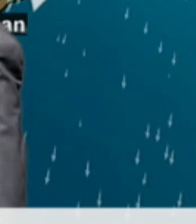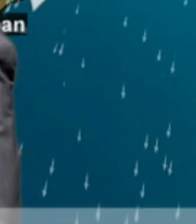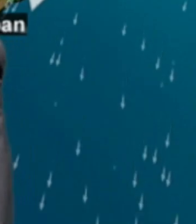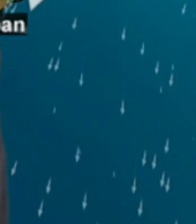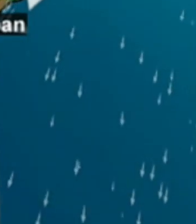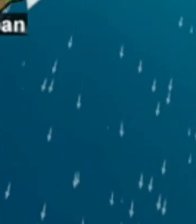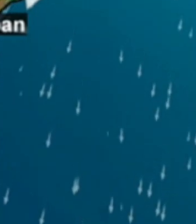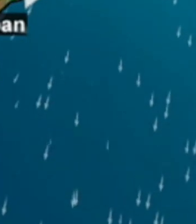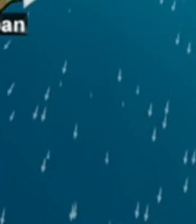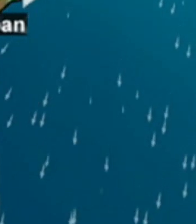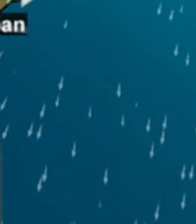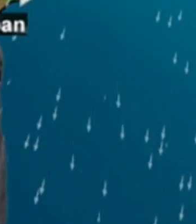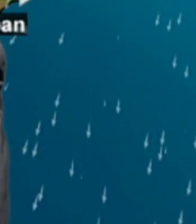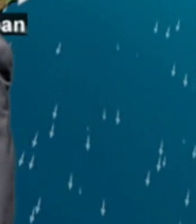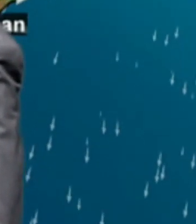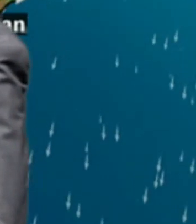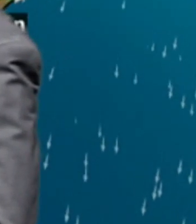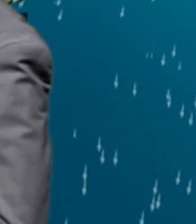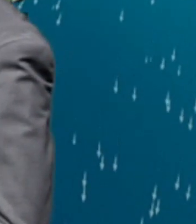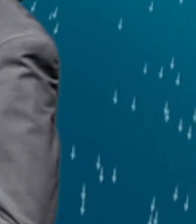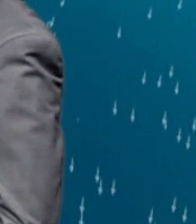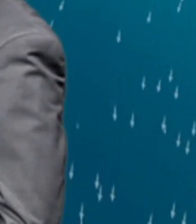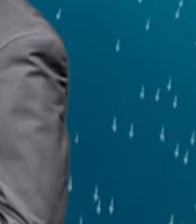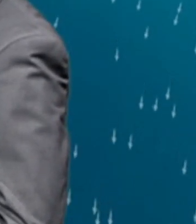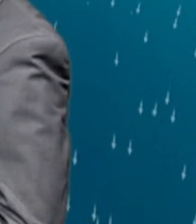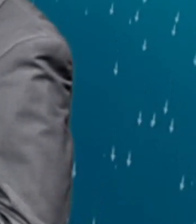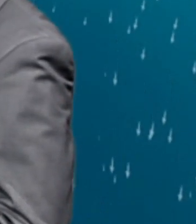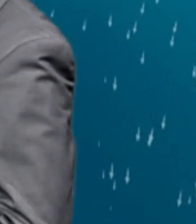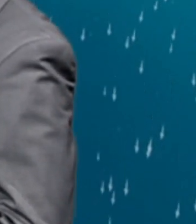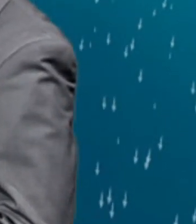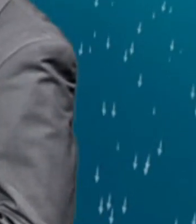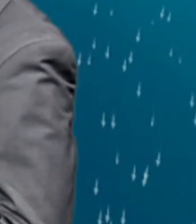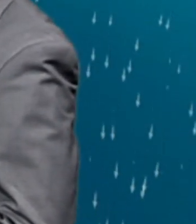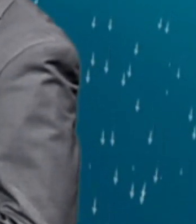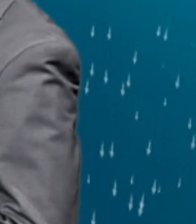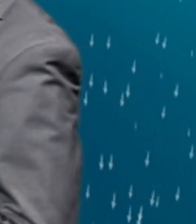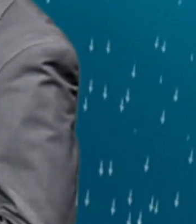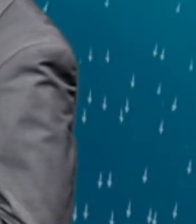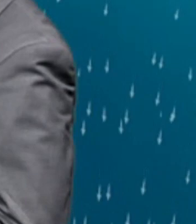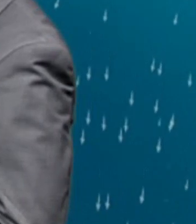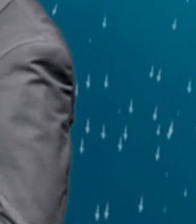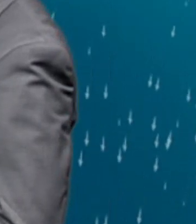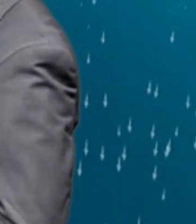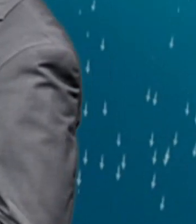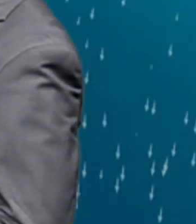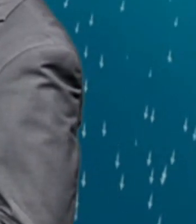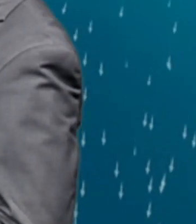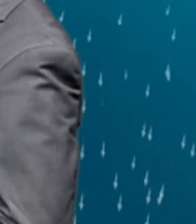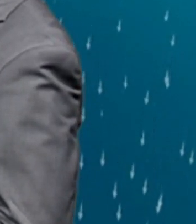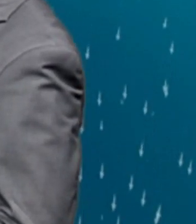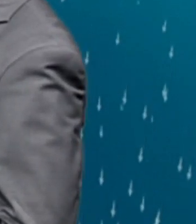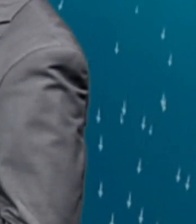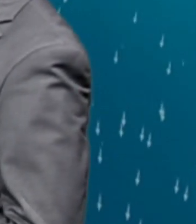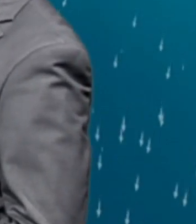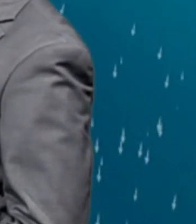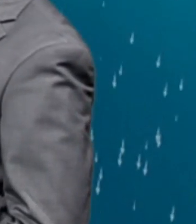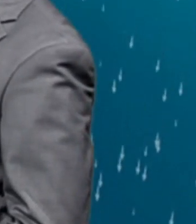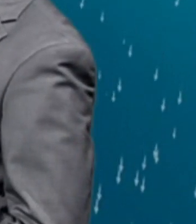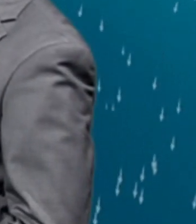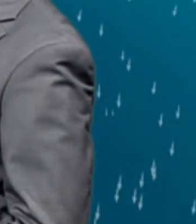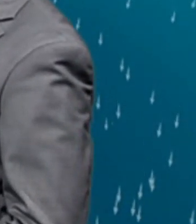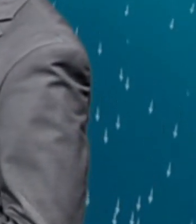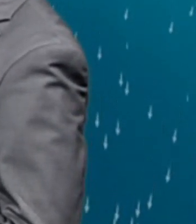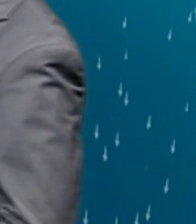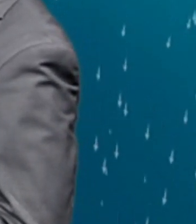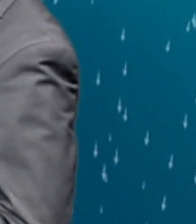swa itla bena le lehlwa di karolo tsa province ya Western Cape di sala go bona le phothola me o montsi le o tla tshang go tonya di karolo tsa province ya Eastern Cape le di khona lo jare